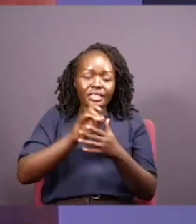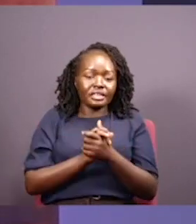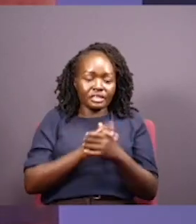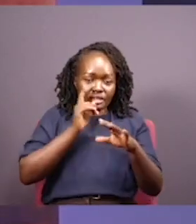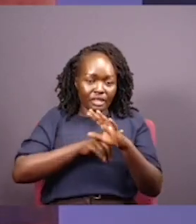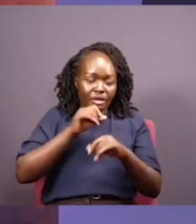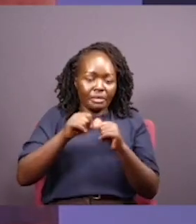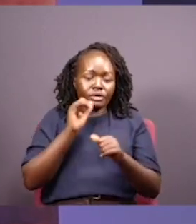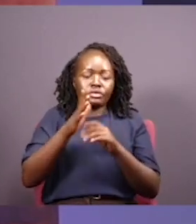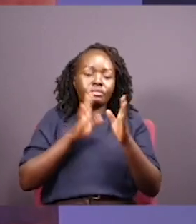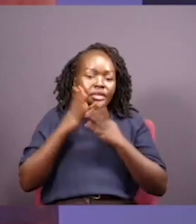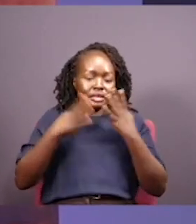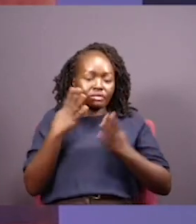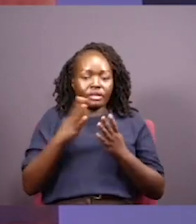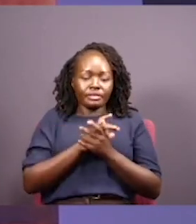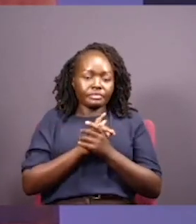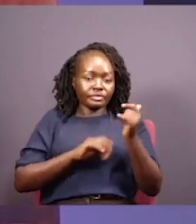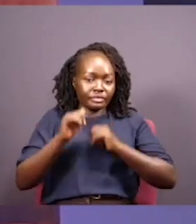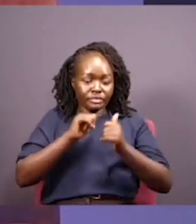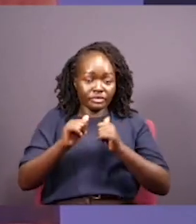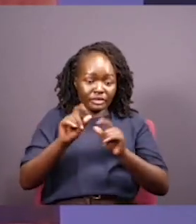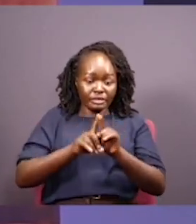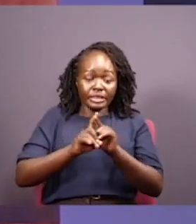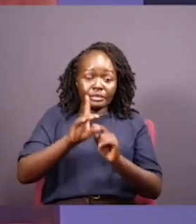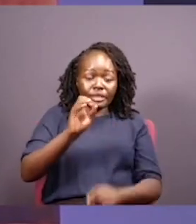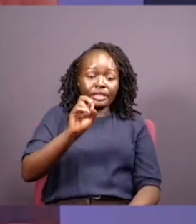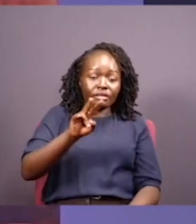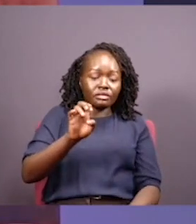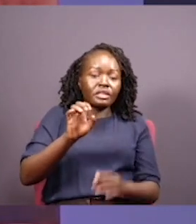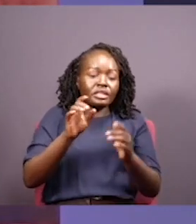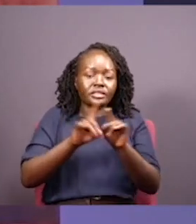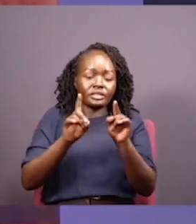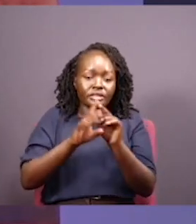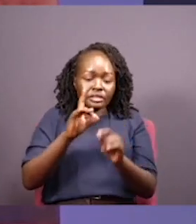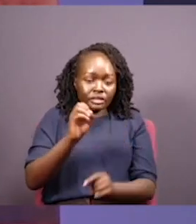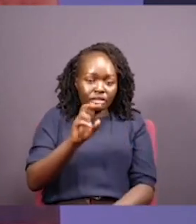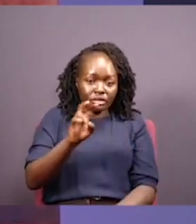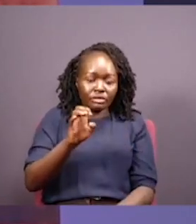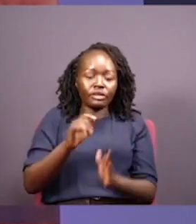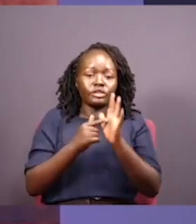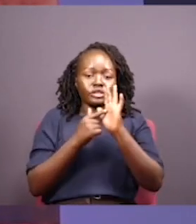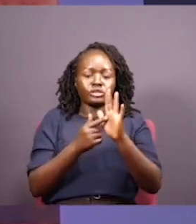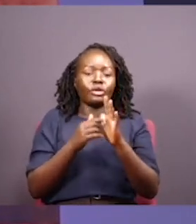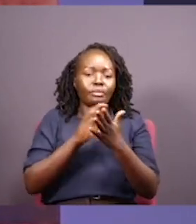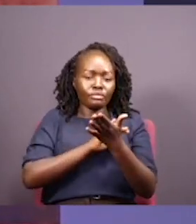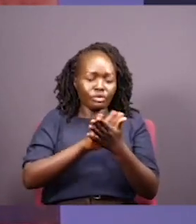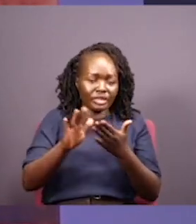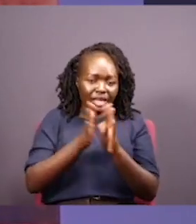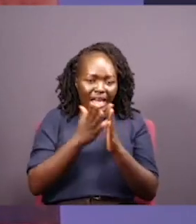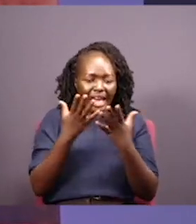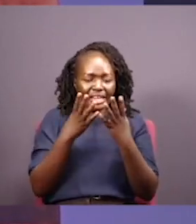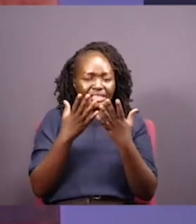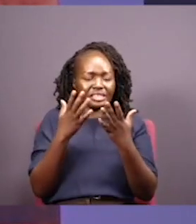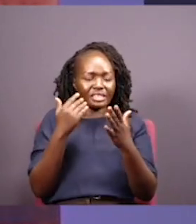behavior, act like a dove. The dove symbolizes gentleness and purity. In the scripture,